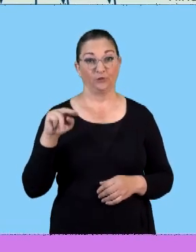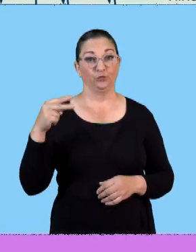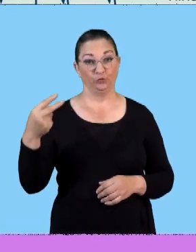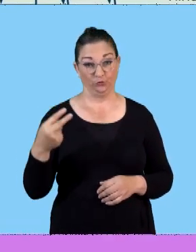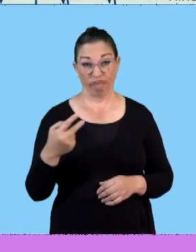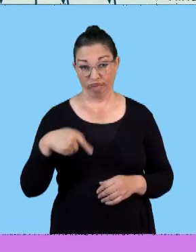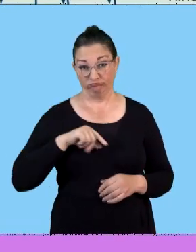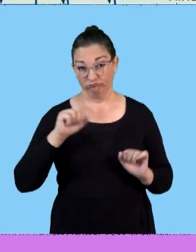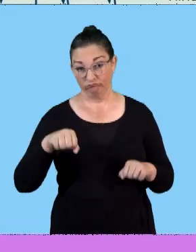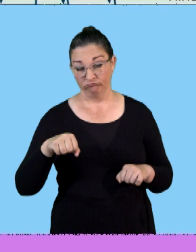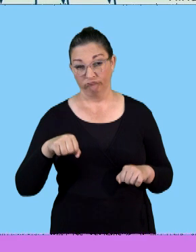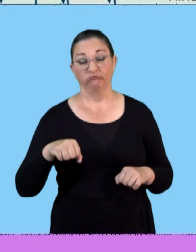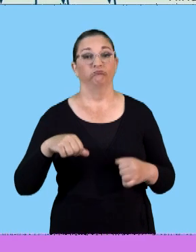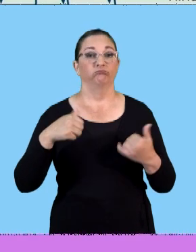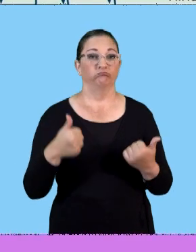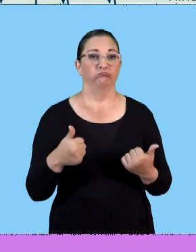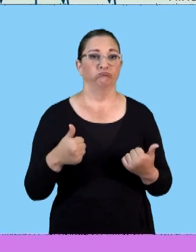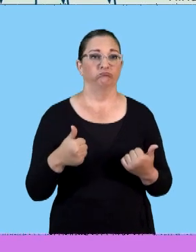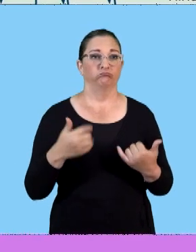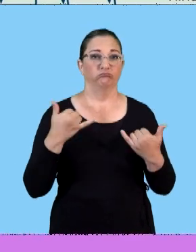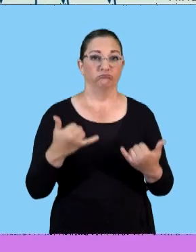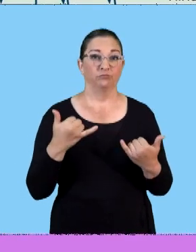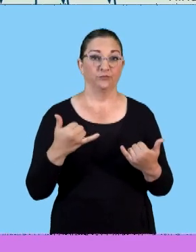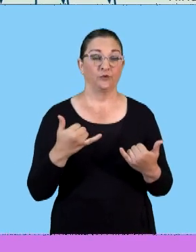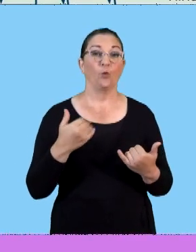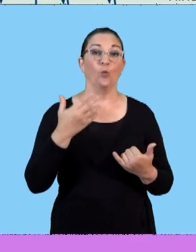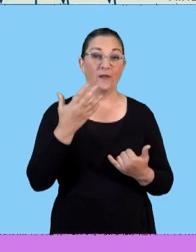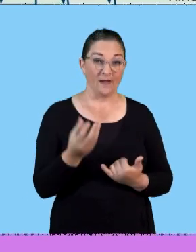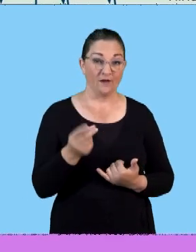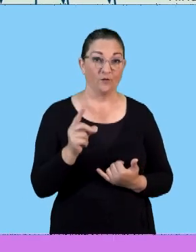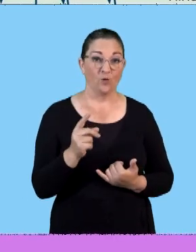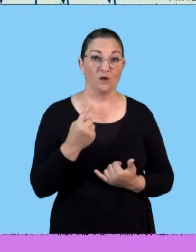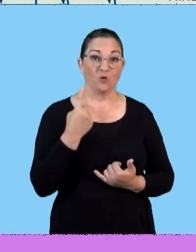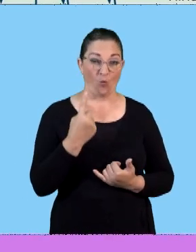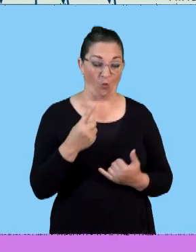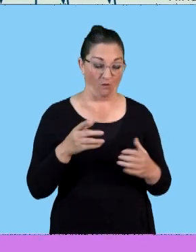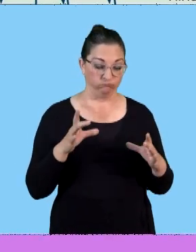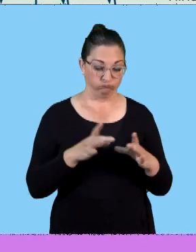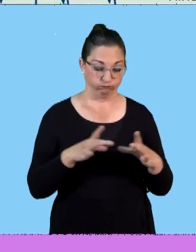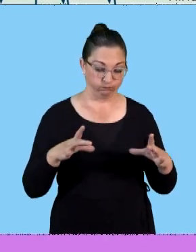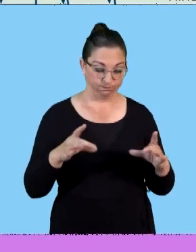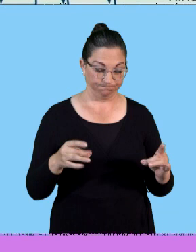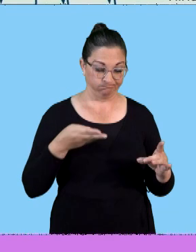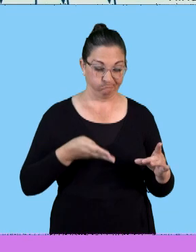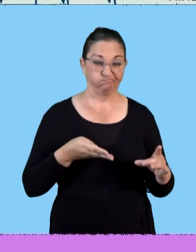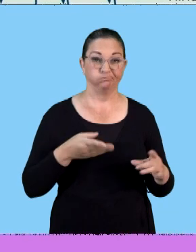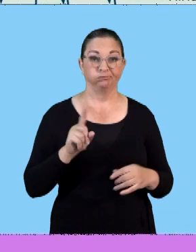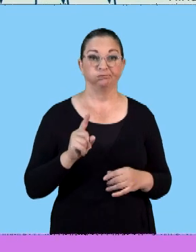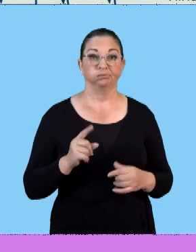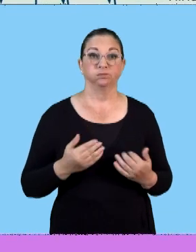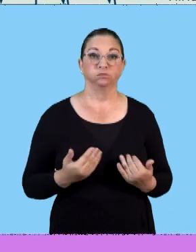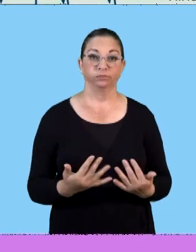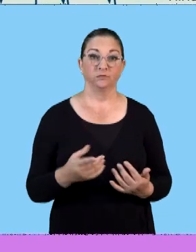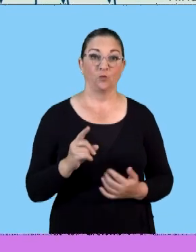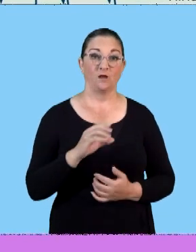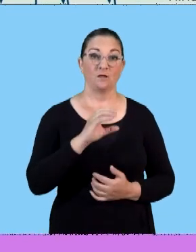square meters. We agree, right? What else did we now calculate in D? We said the area of one sod of grass is